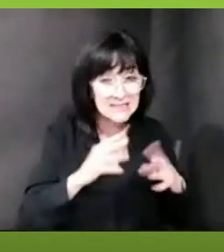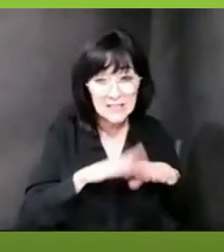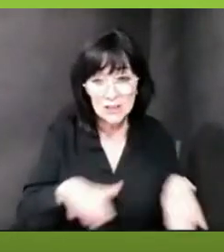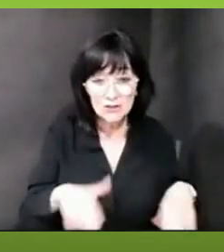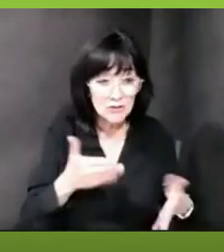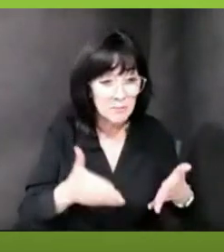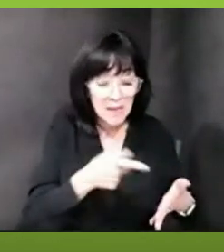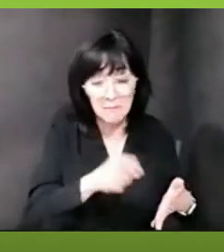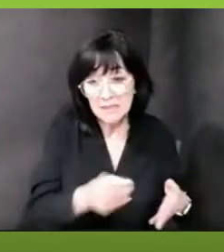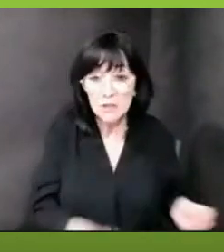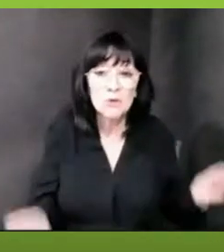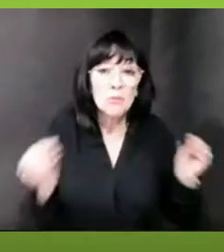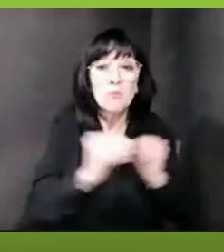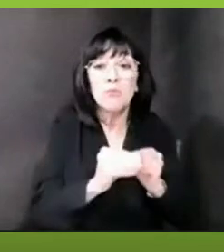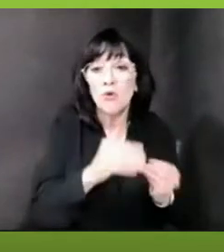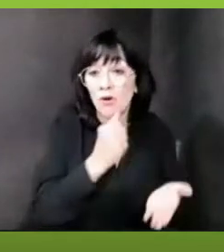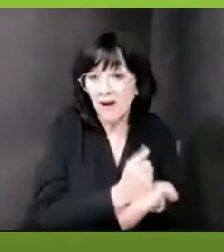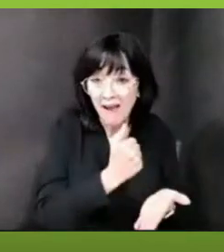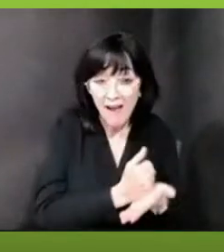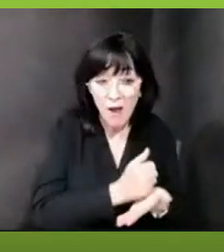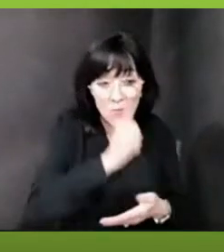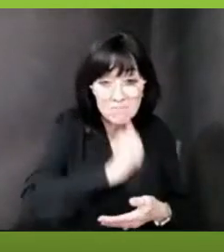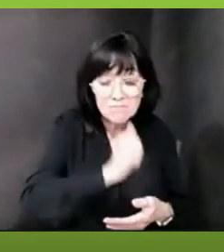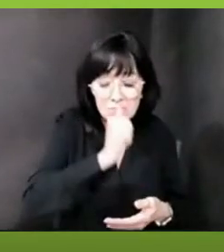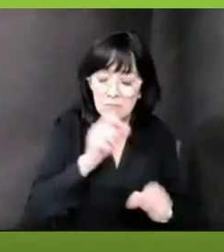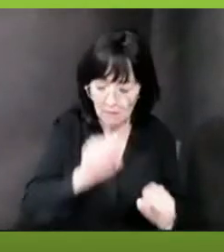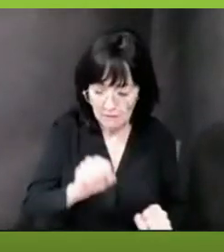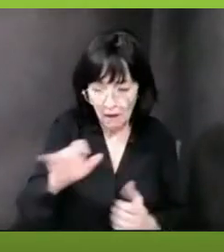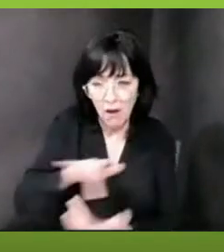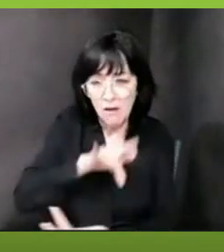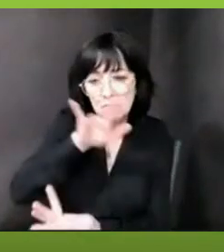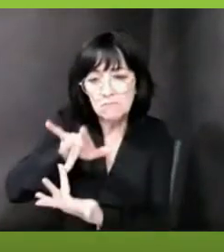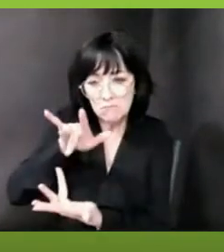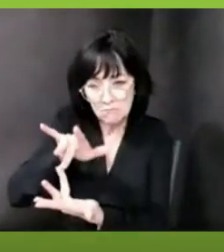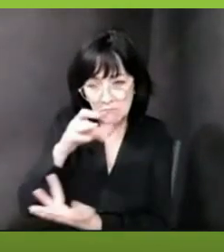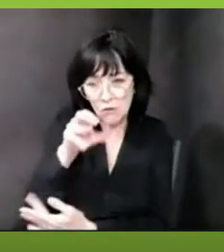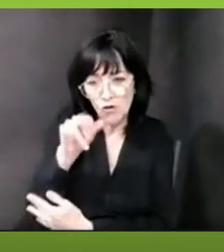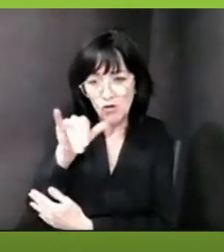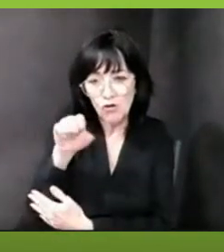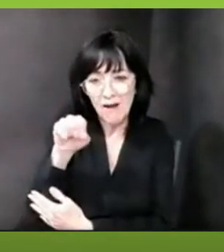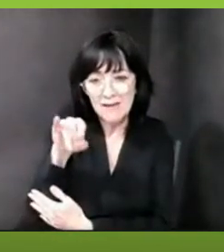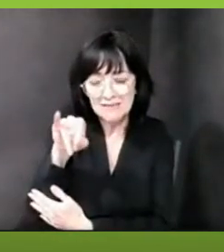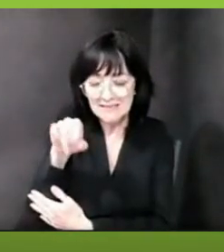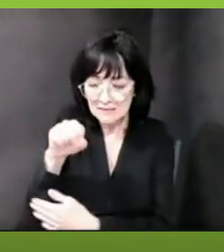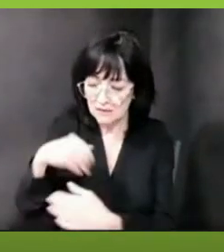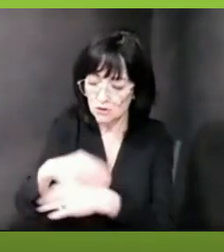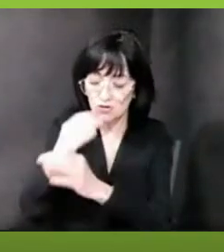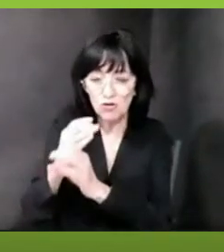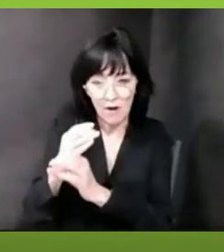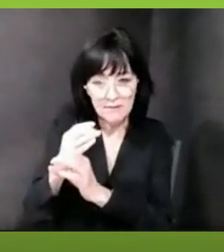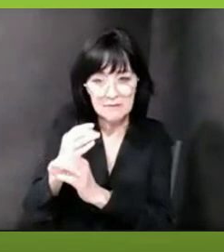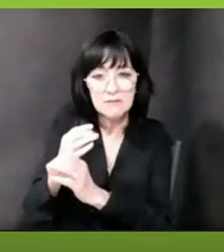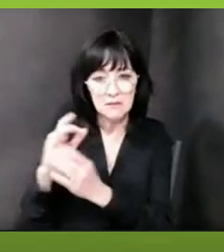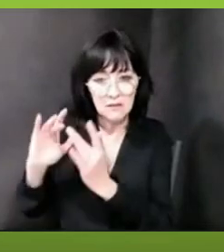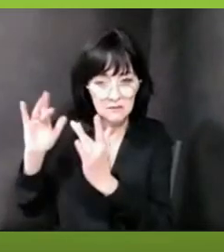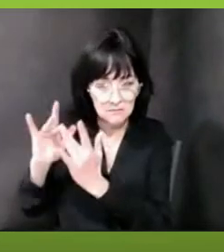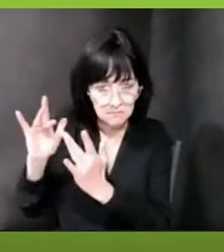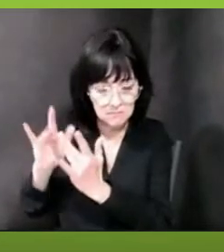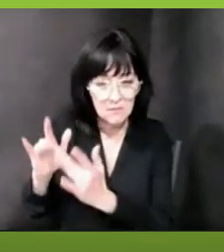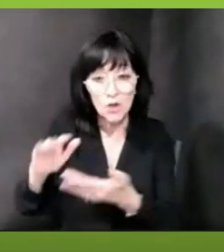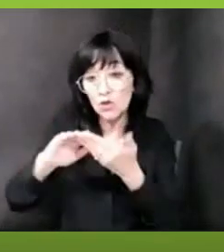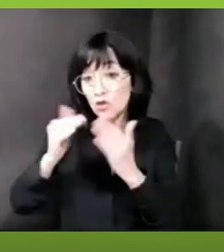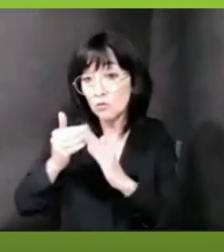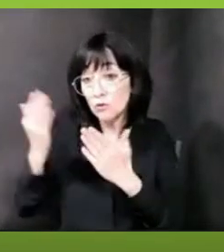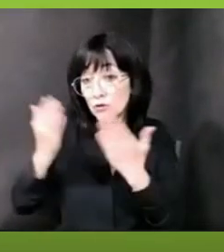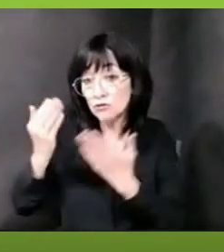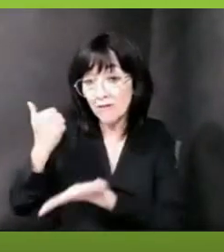help coping, they can call the crisis hotline. We can call community counseling agencies that can help to get your child